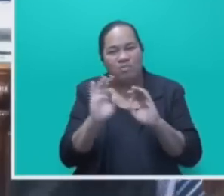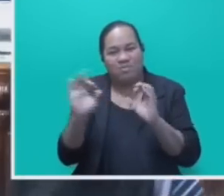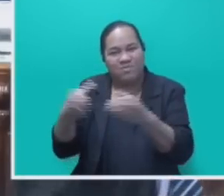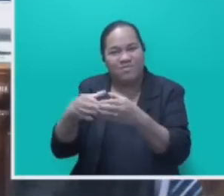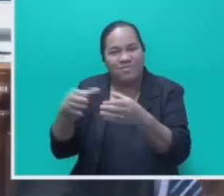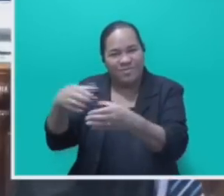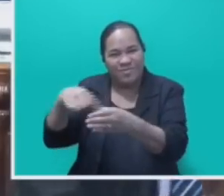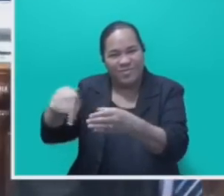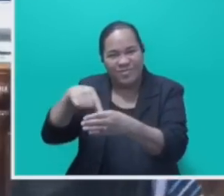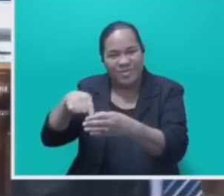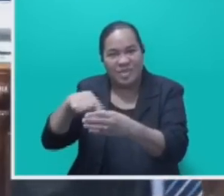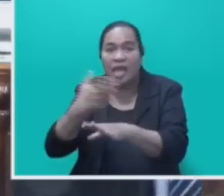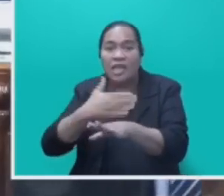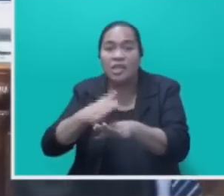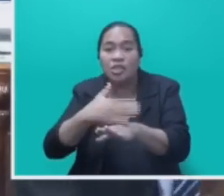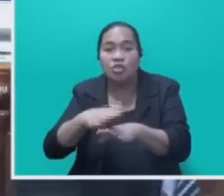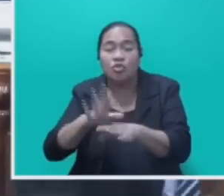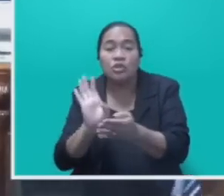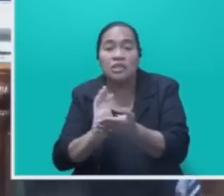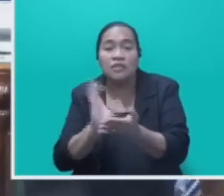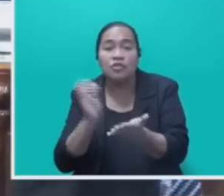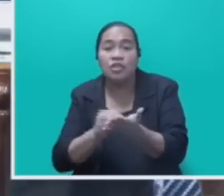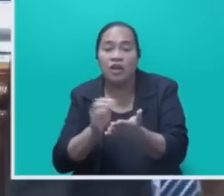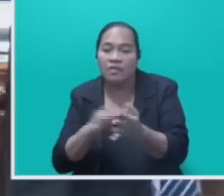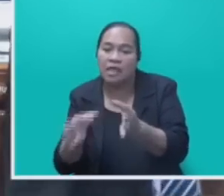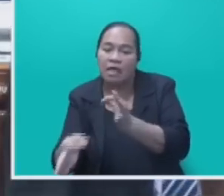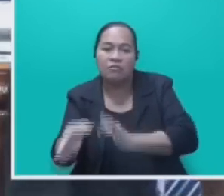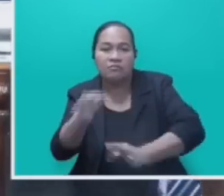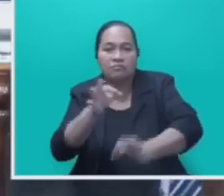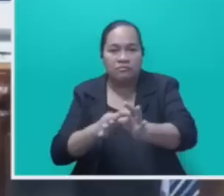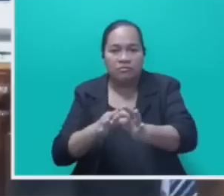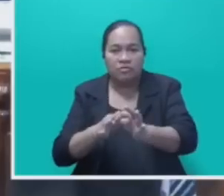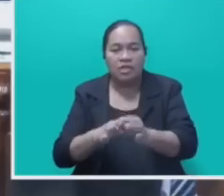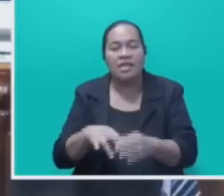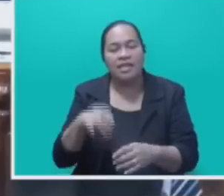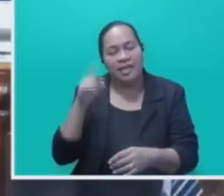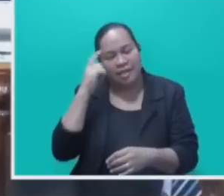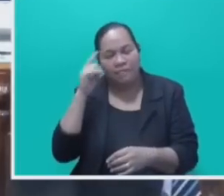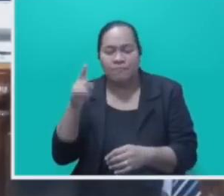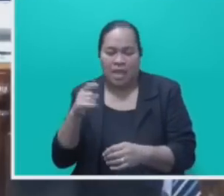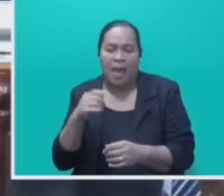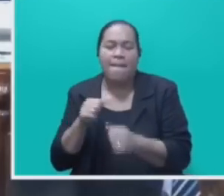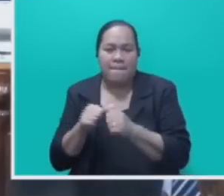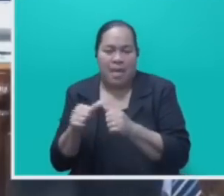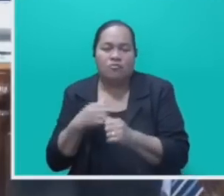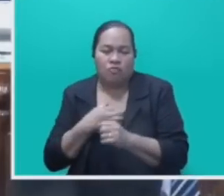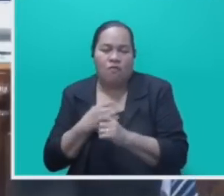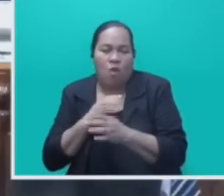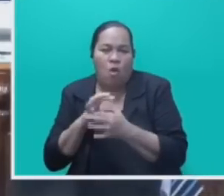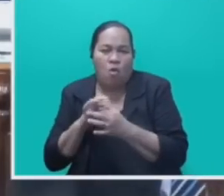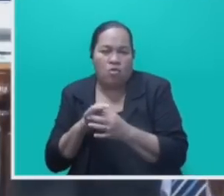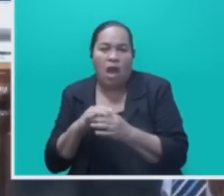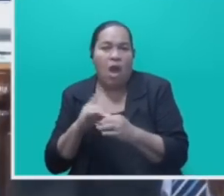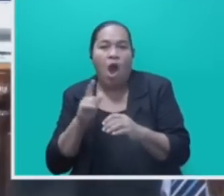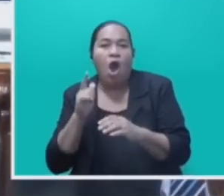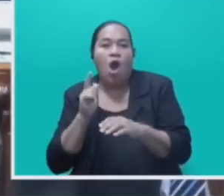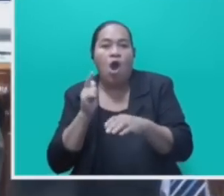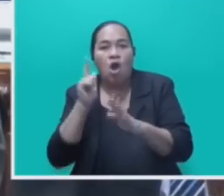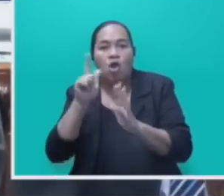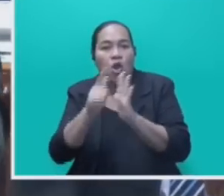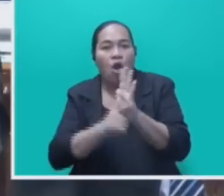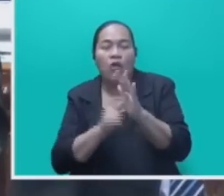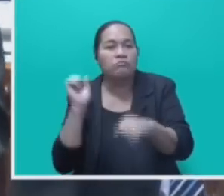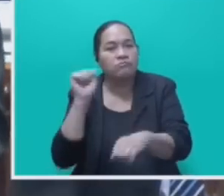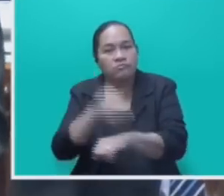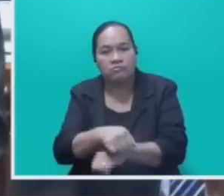and newly appointed civil servants believe that their interests supersede the law. We have the